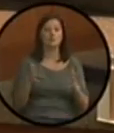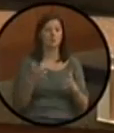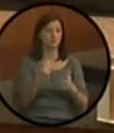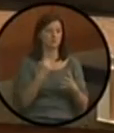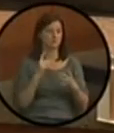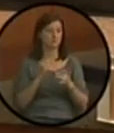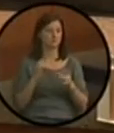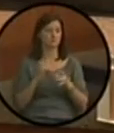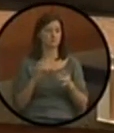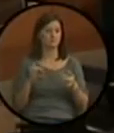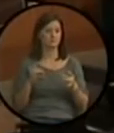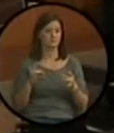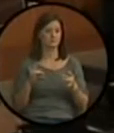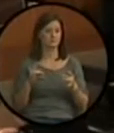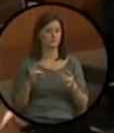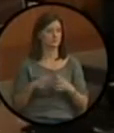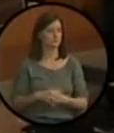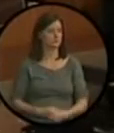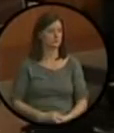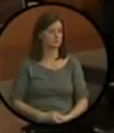speak?